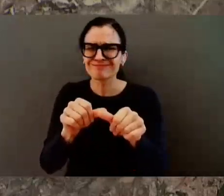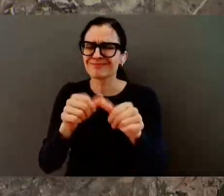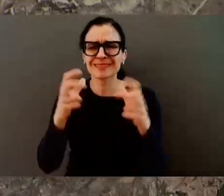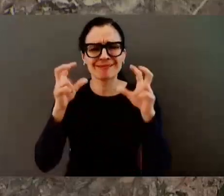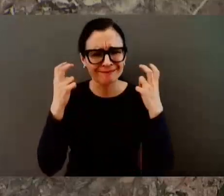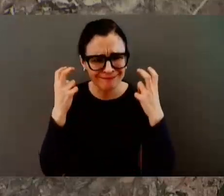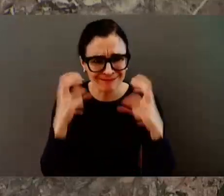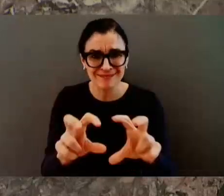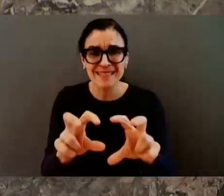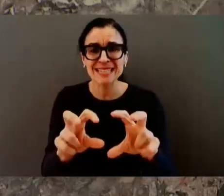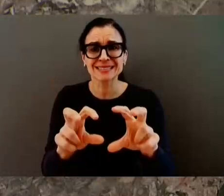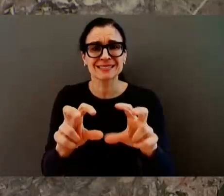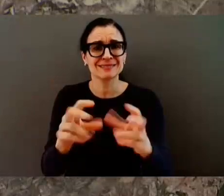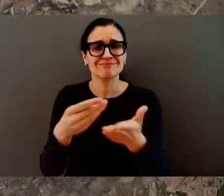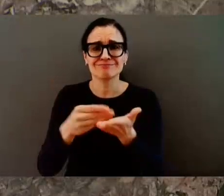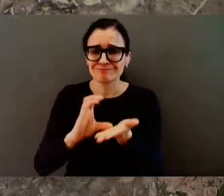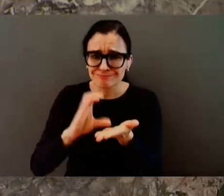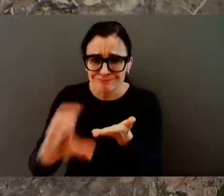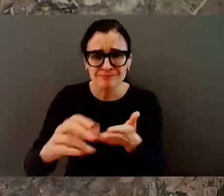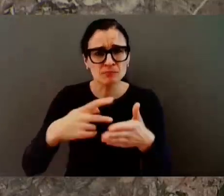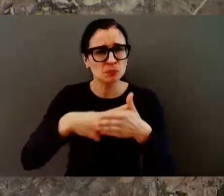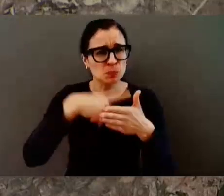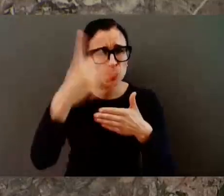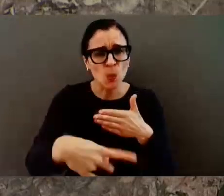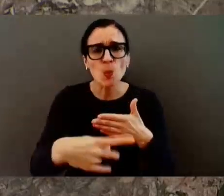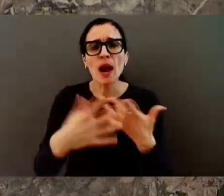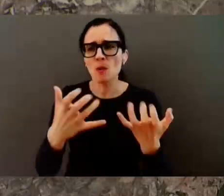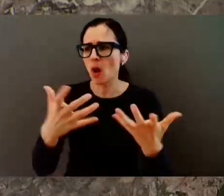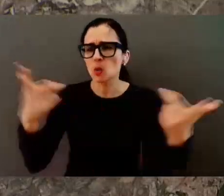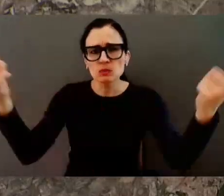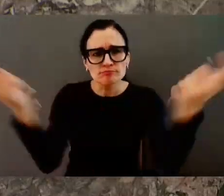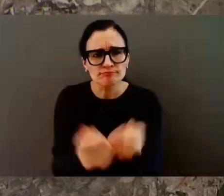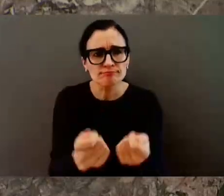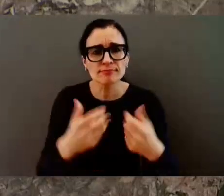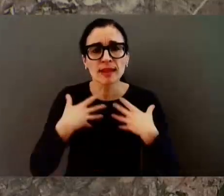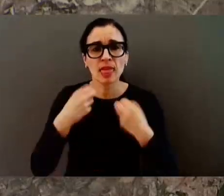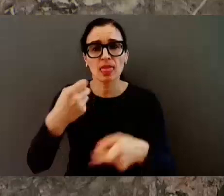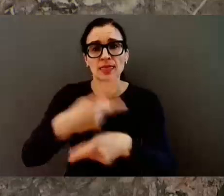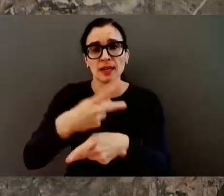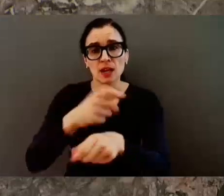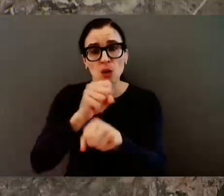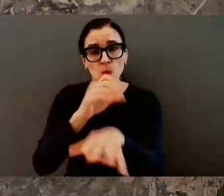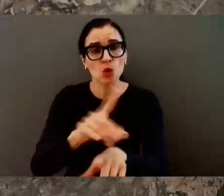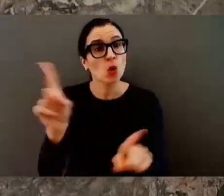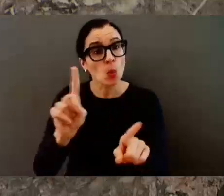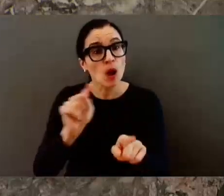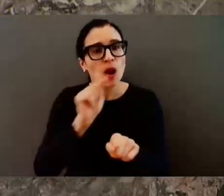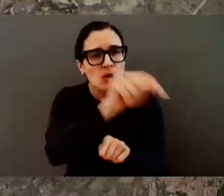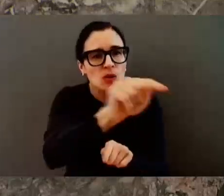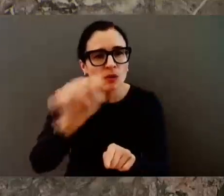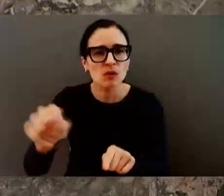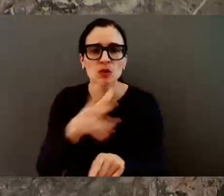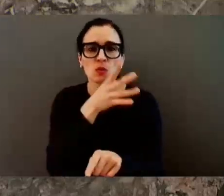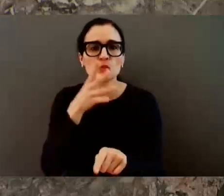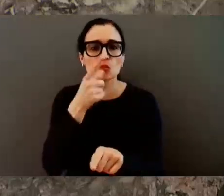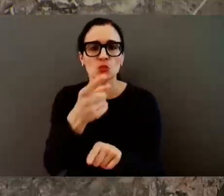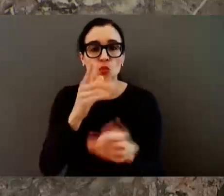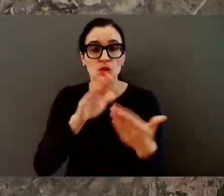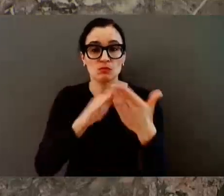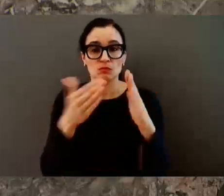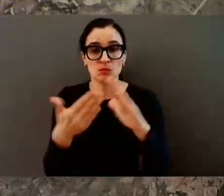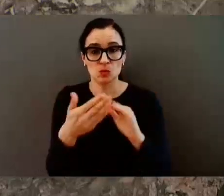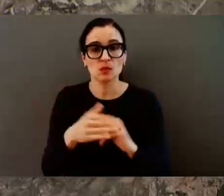Mr. Speaker, that's why this government has invested so much in our emergency response system, building out ambulance stations, adding paramedics,